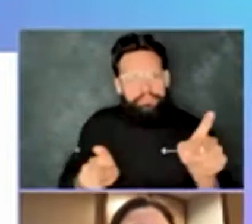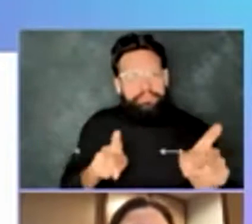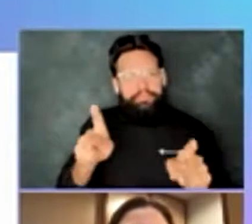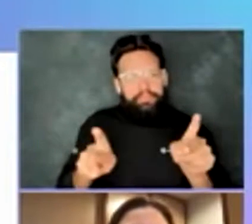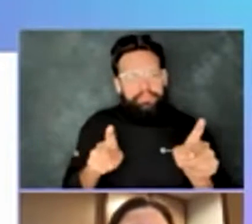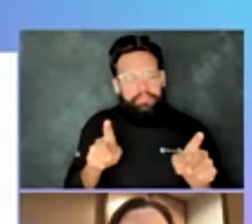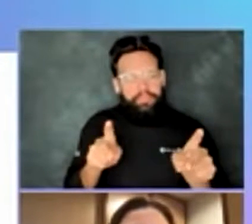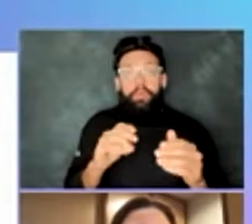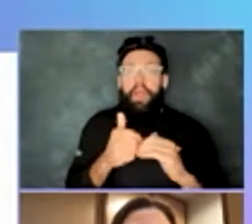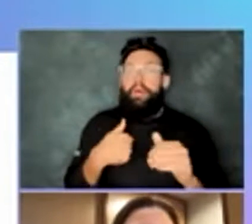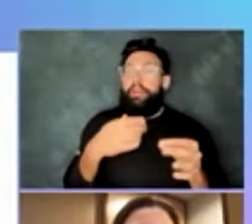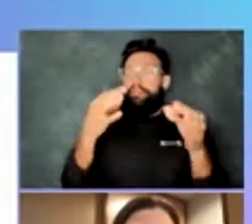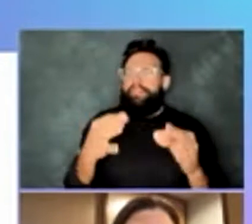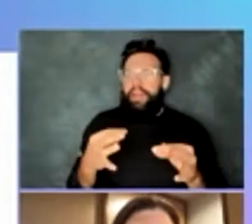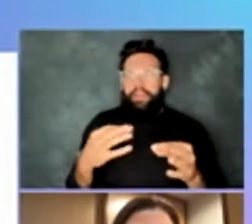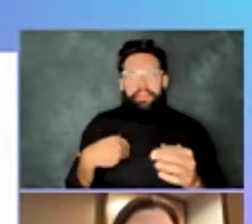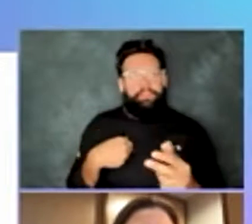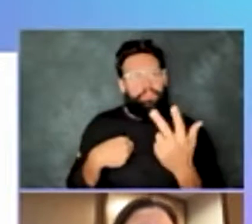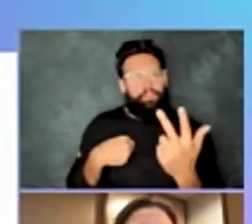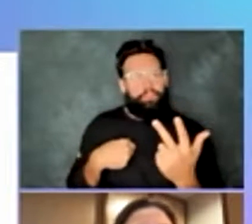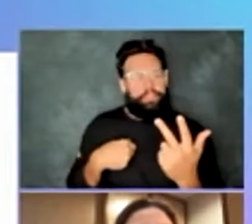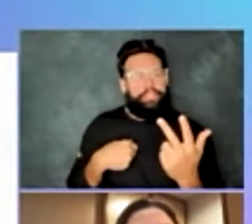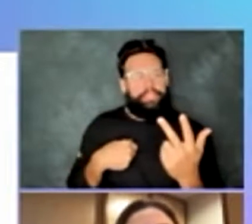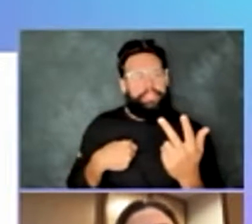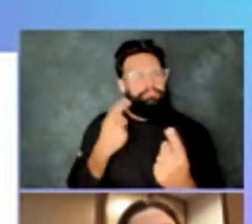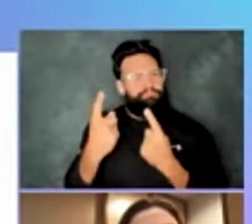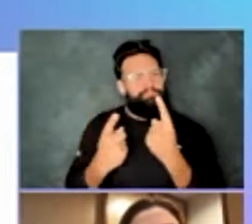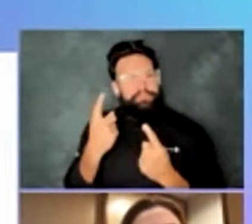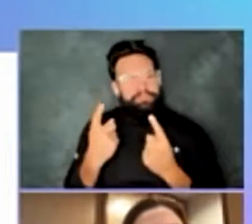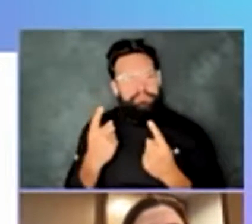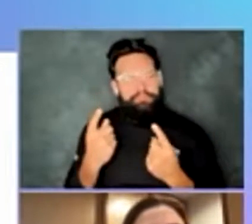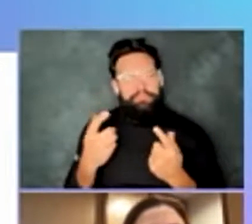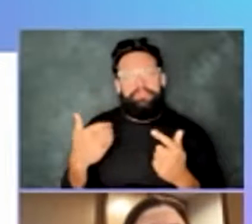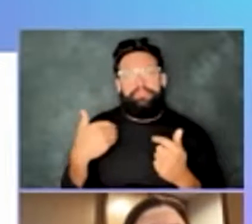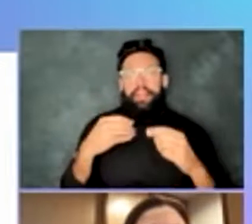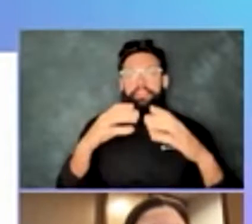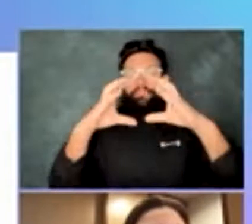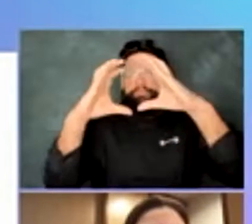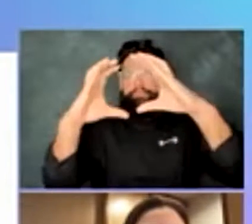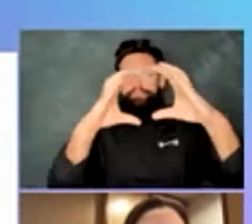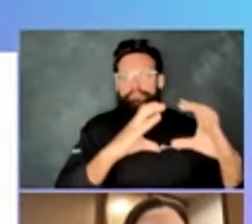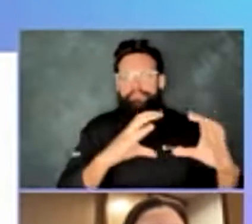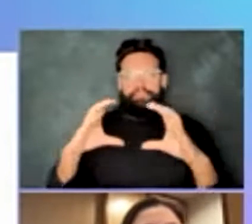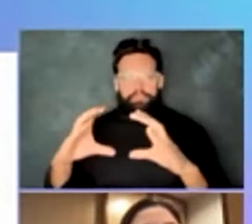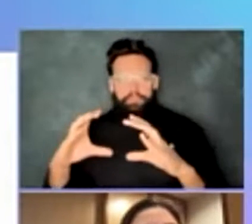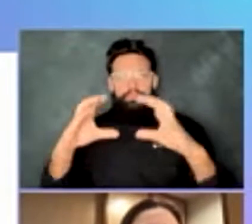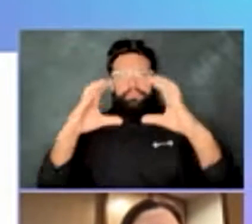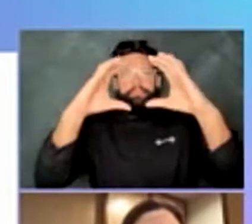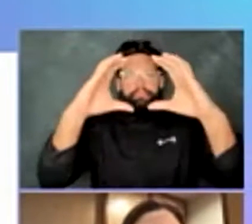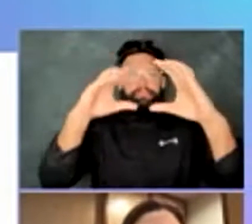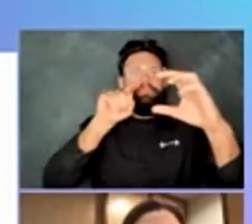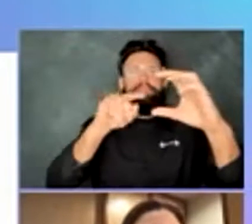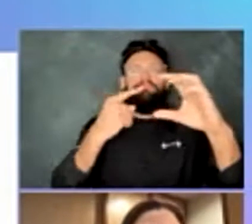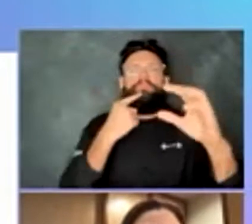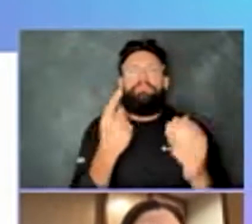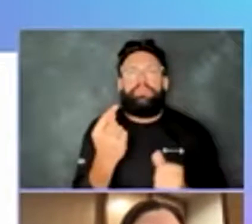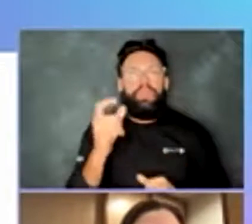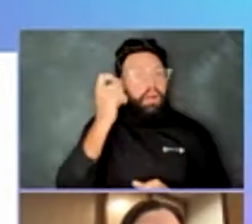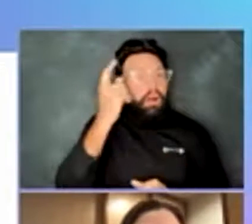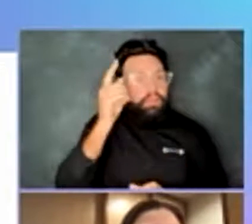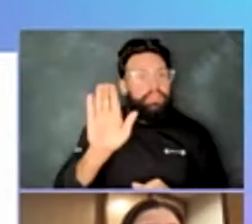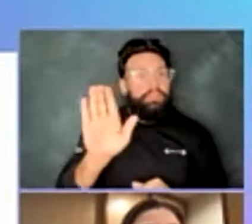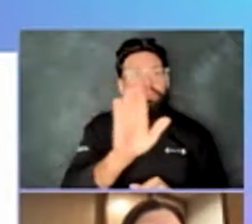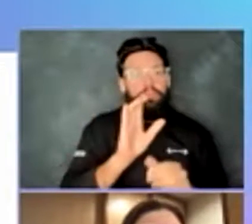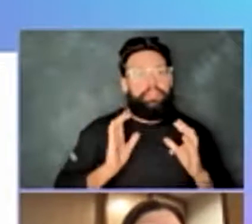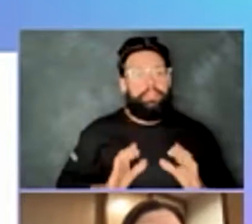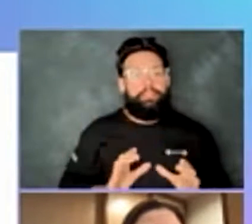So I created a diagram. It's a Venn diagram. So we've got a circle which says understand your customers, a circle which says